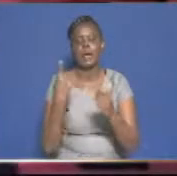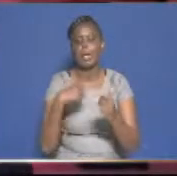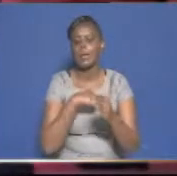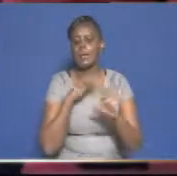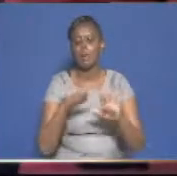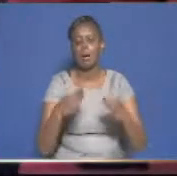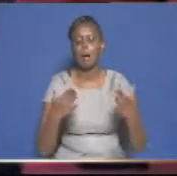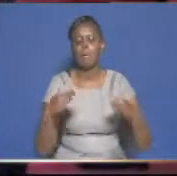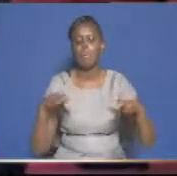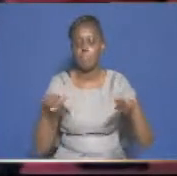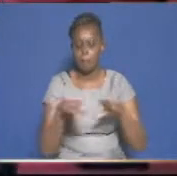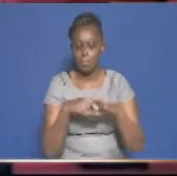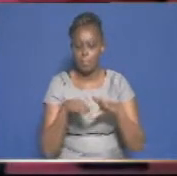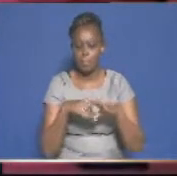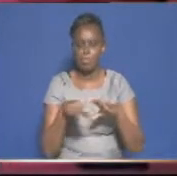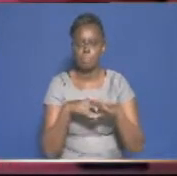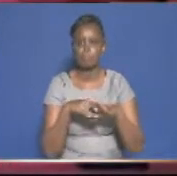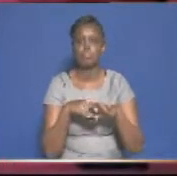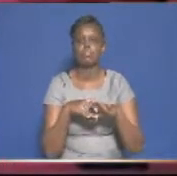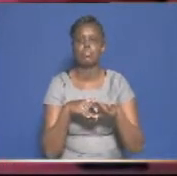how members can participate